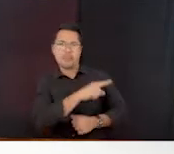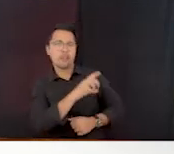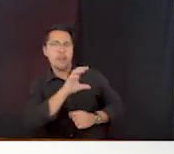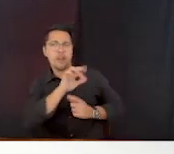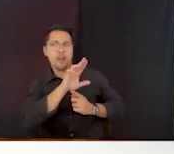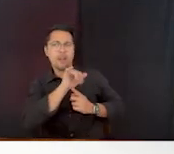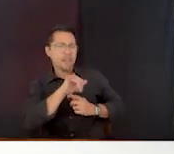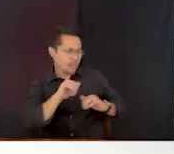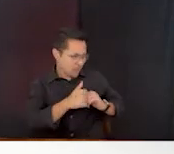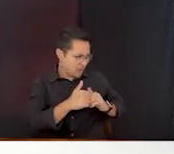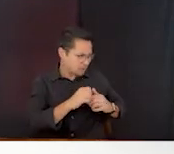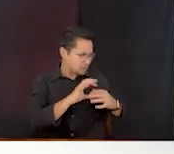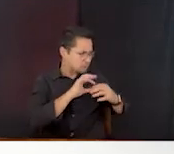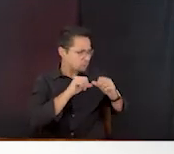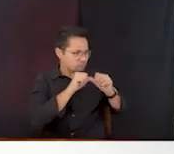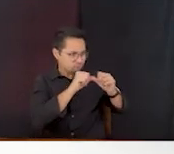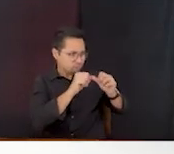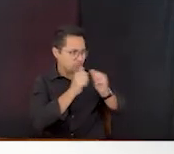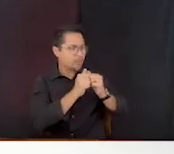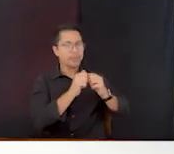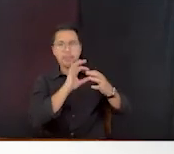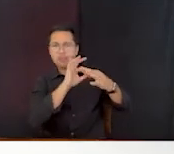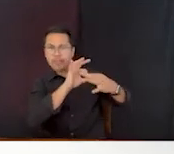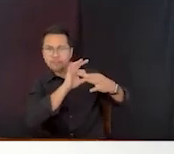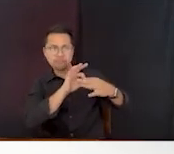maintained relationships and any challenges she had.